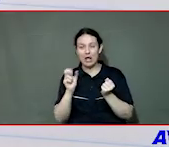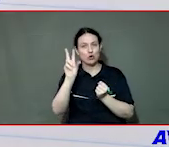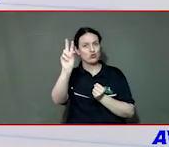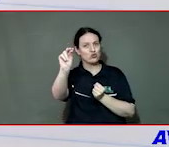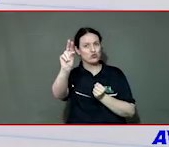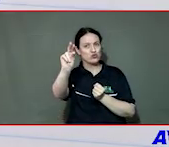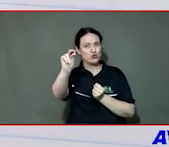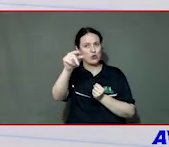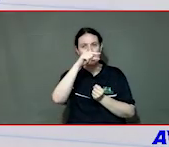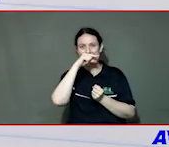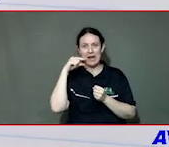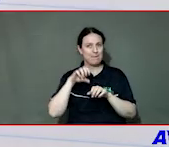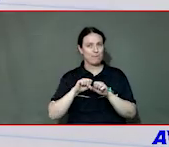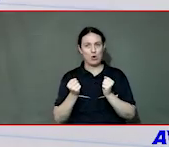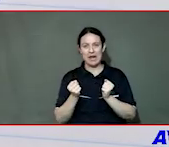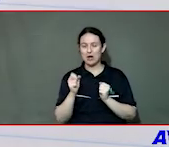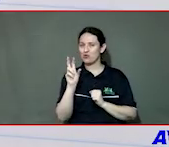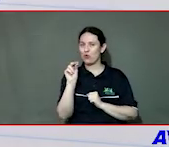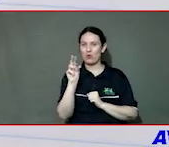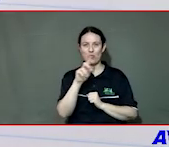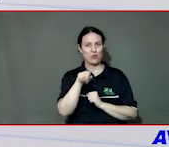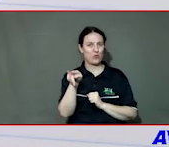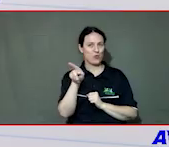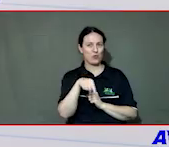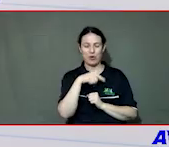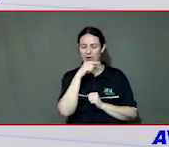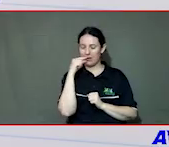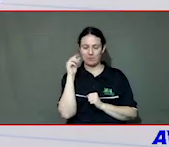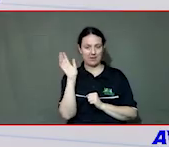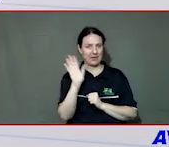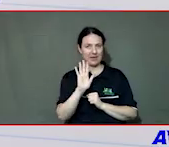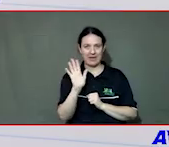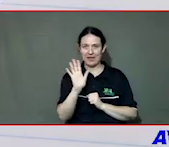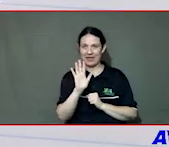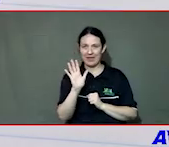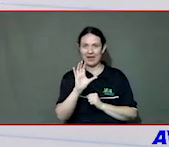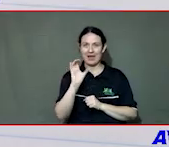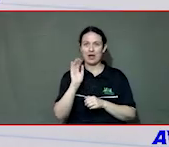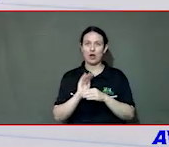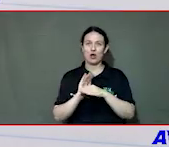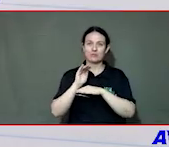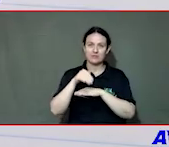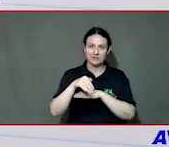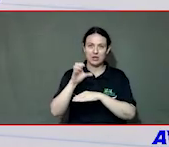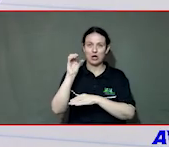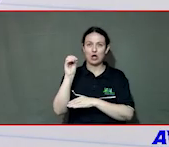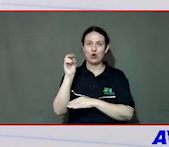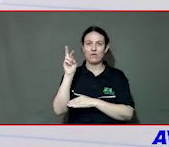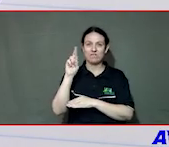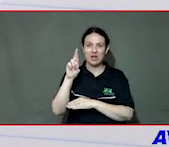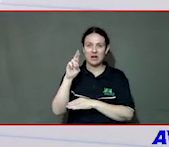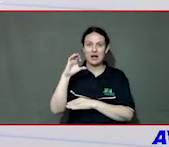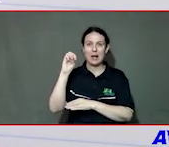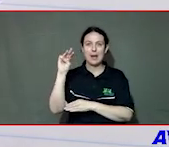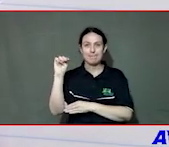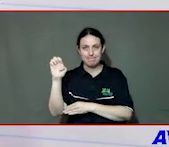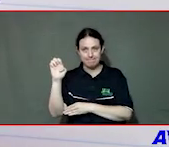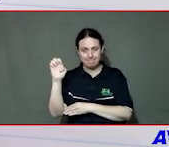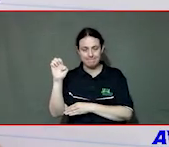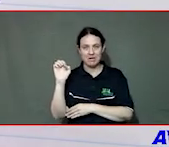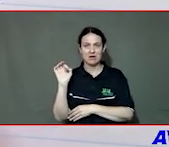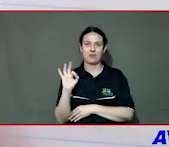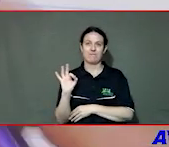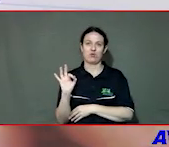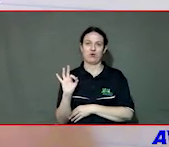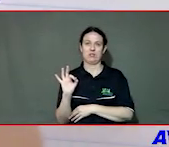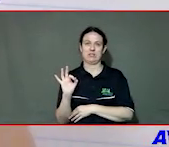You're just going to break your teacher, but you're not going to break anything. You must overcome the intermolecular forces. So more or less energy